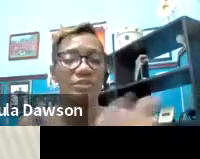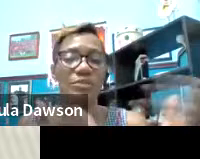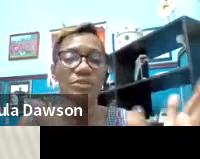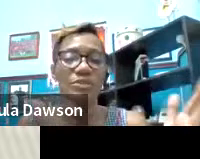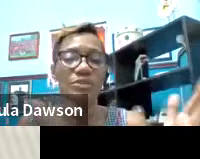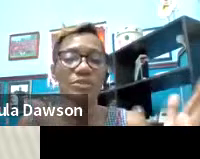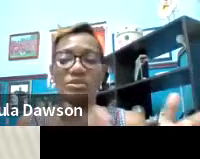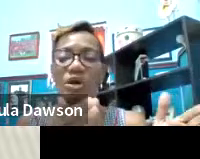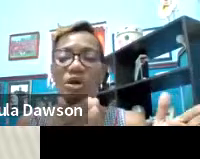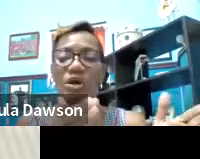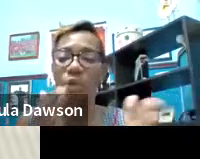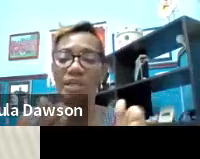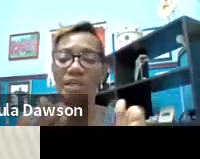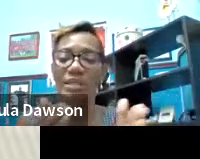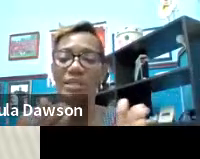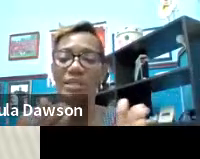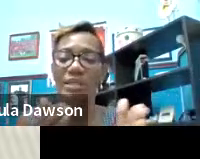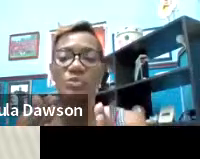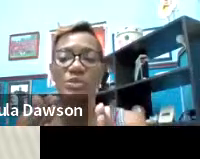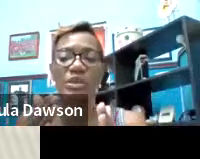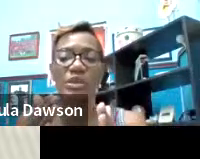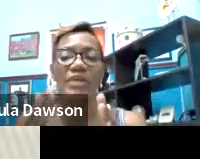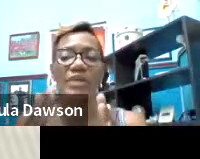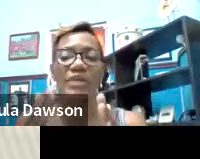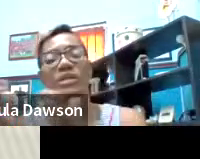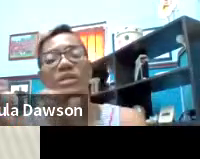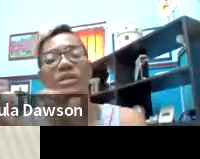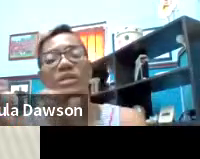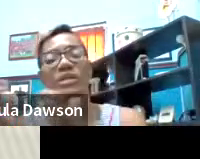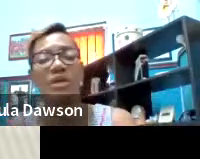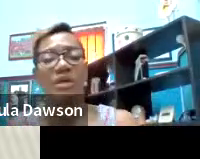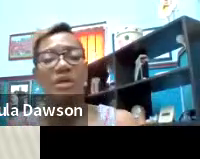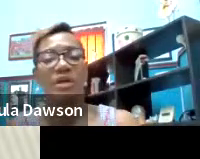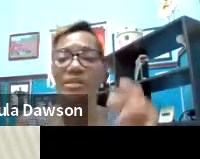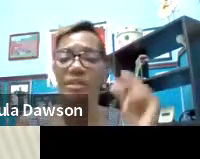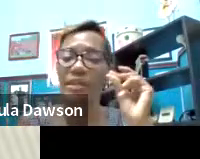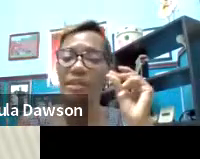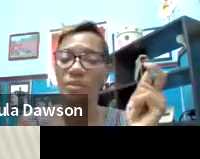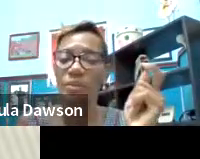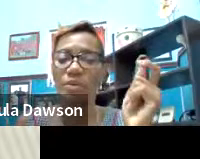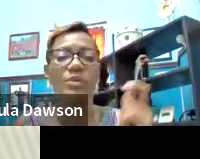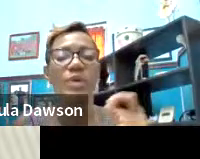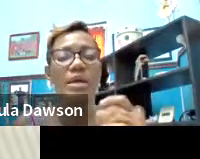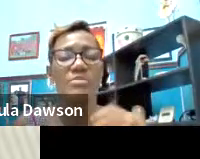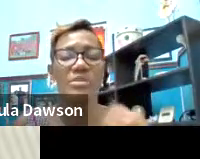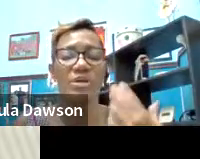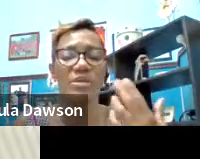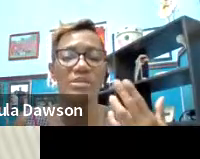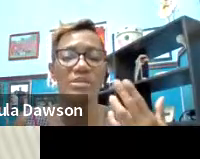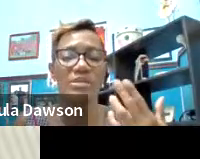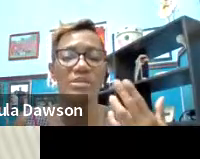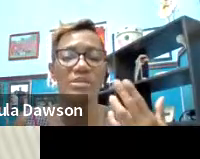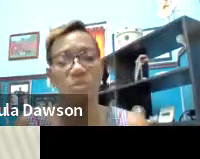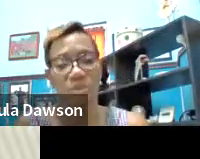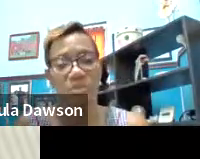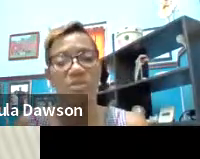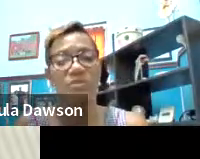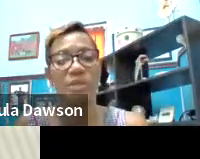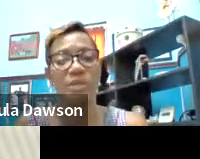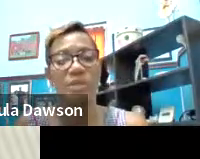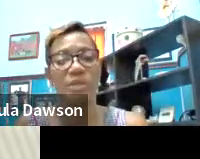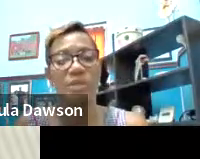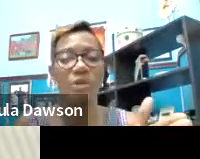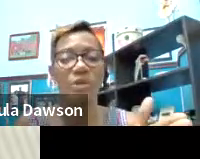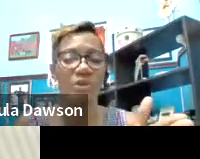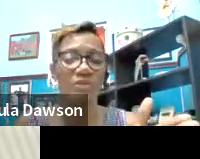bupivacaine. The difference between them is just how quickly it starts working and how quickly it wears off. Lidocaine, onset is quick, but it wears